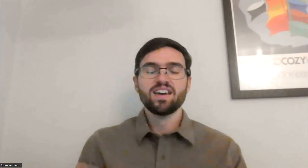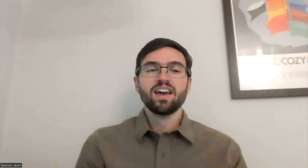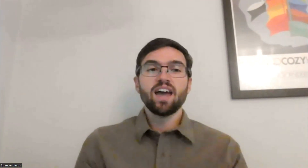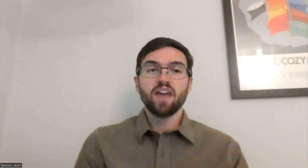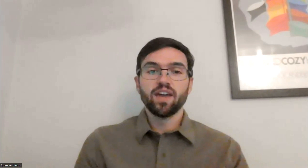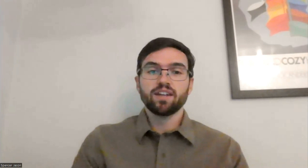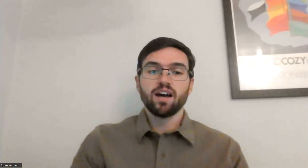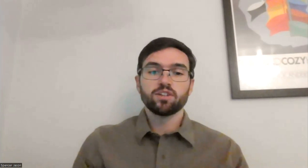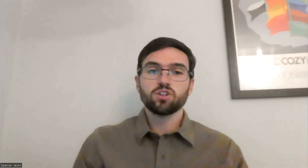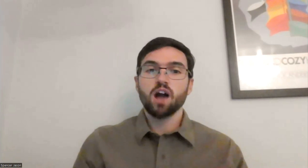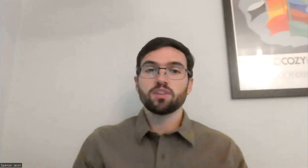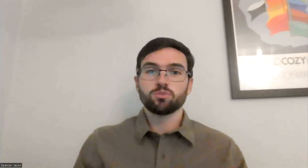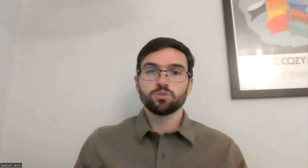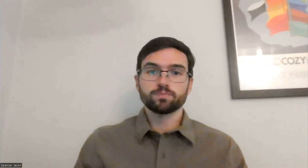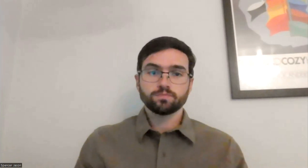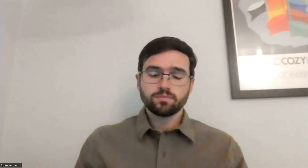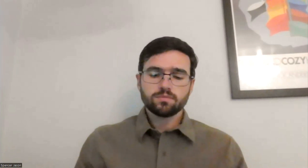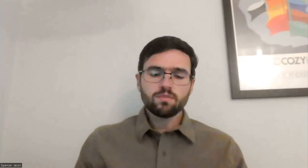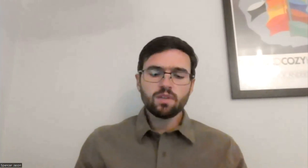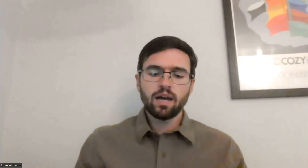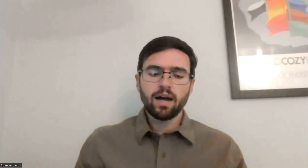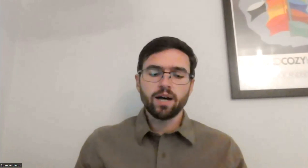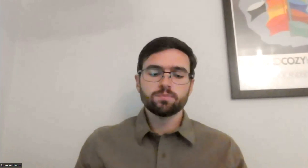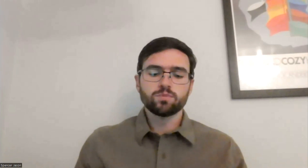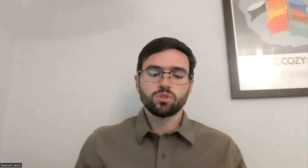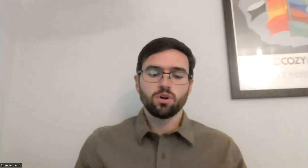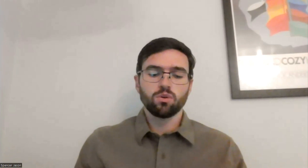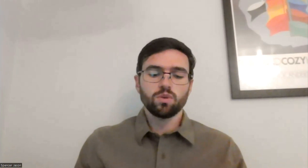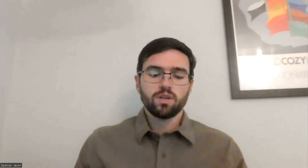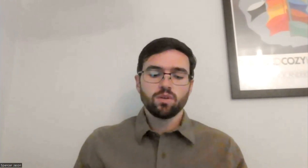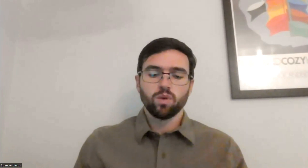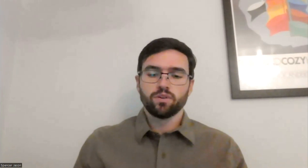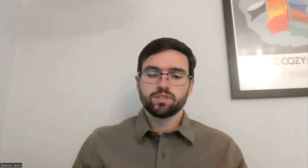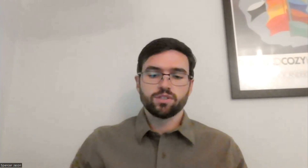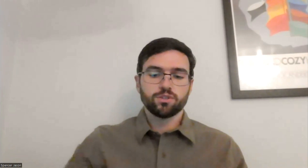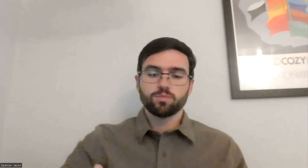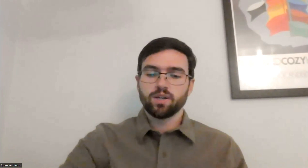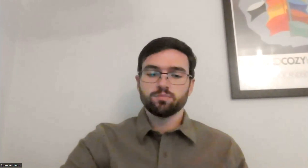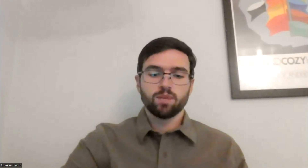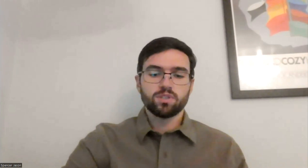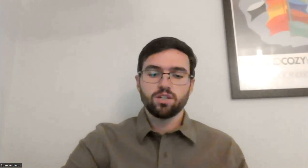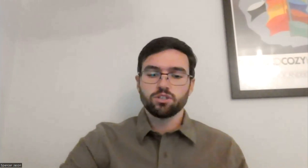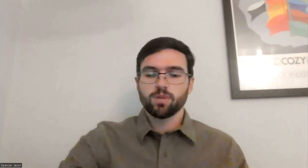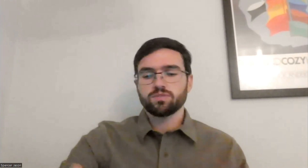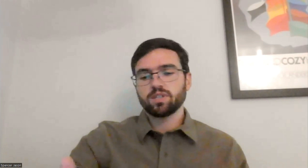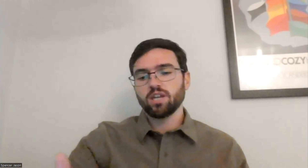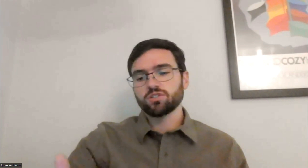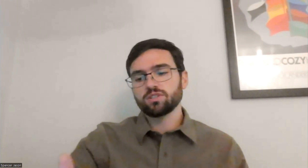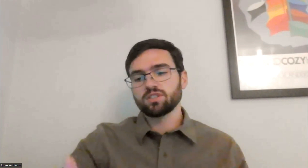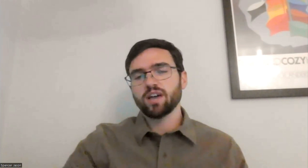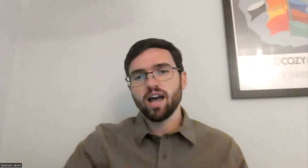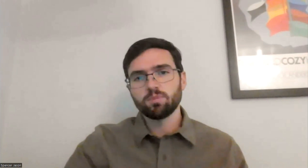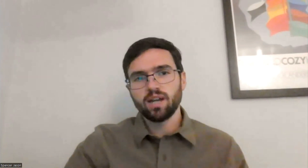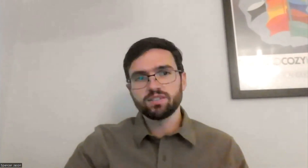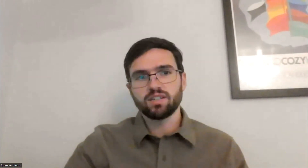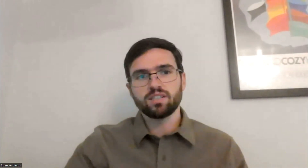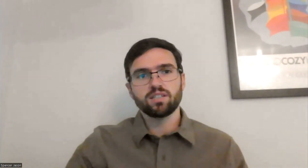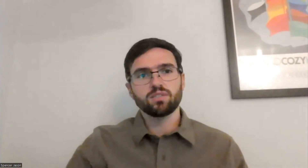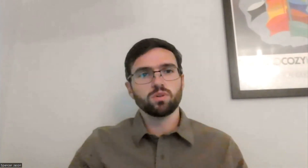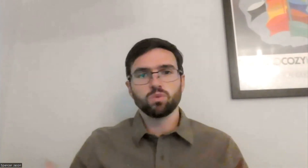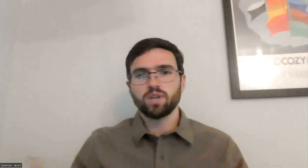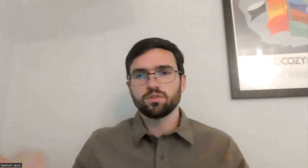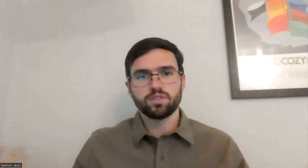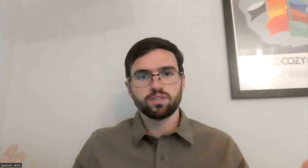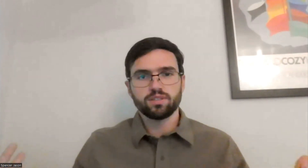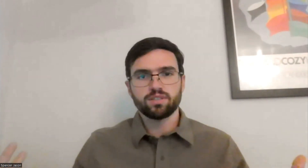pick up and then talk them through. So whether it's, my material specifications, the timelines I